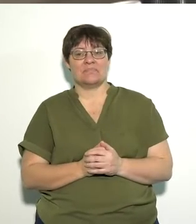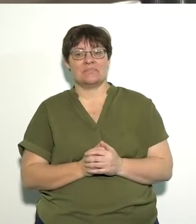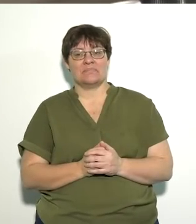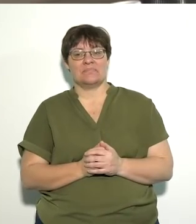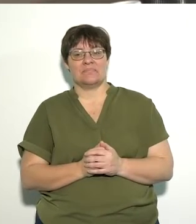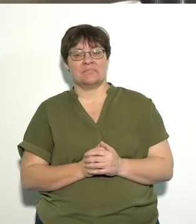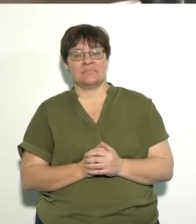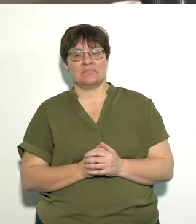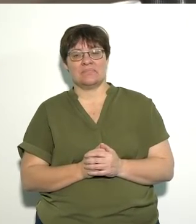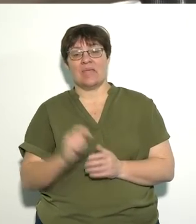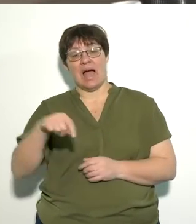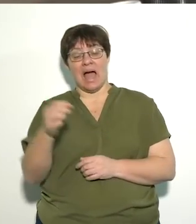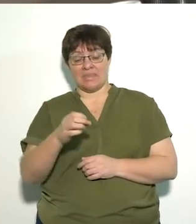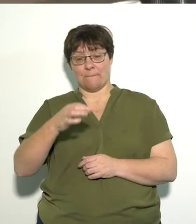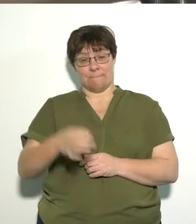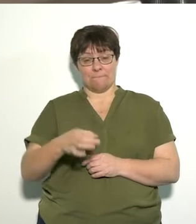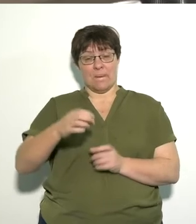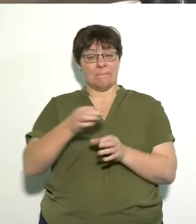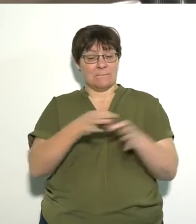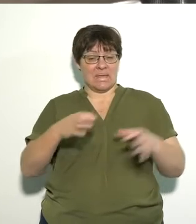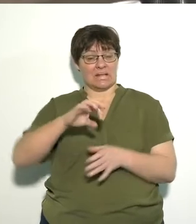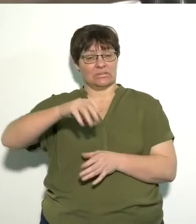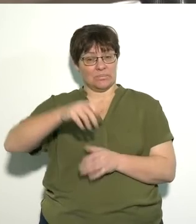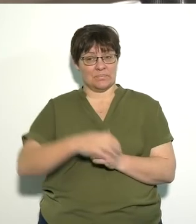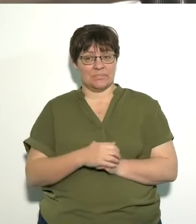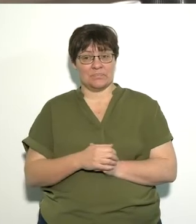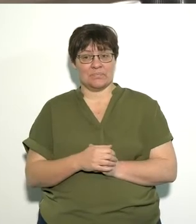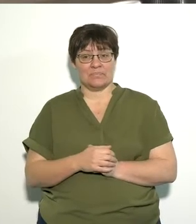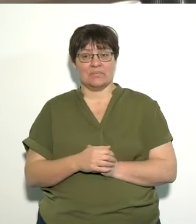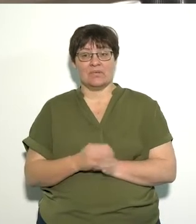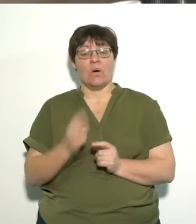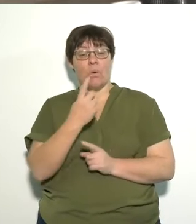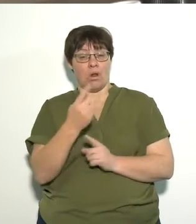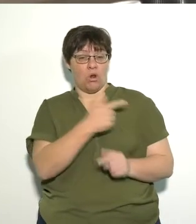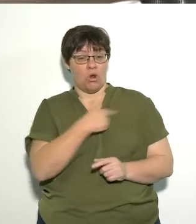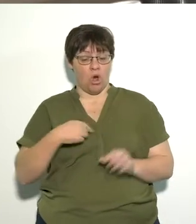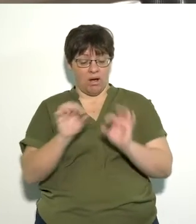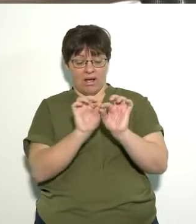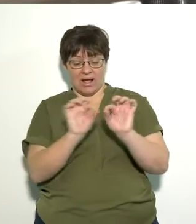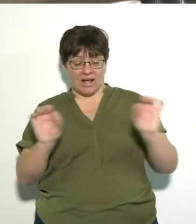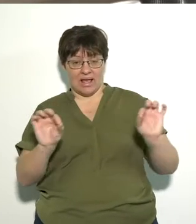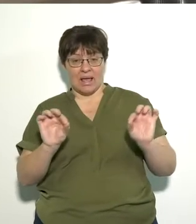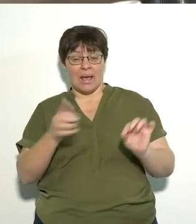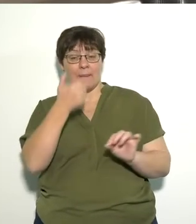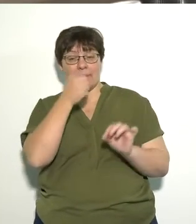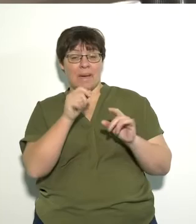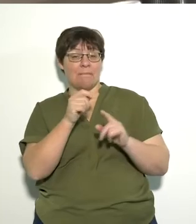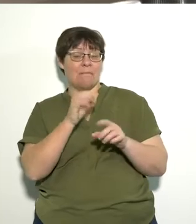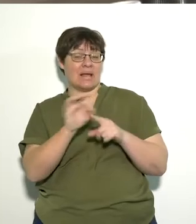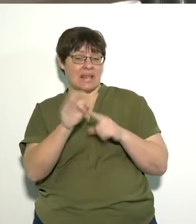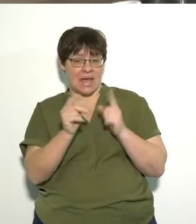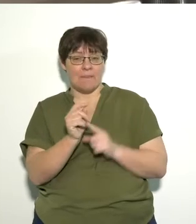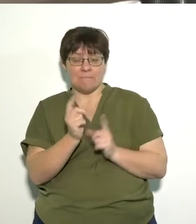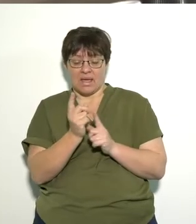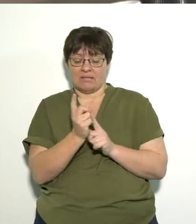need your other piece of bottle top, and you're going to take one long pipe cleaner and you are going to fold it in half to make a